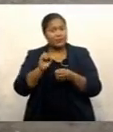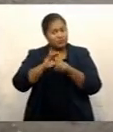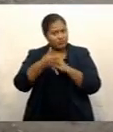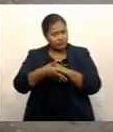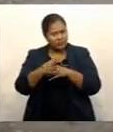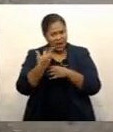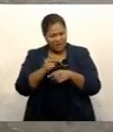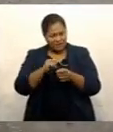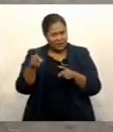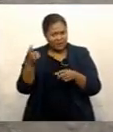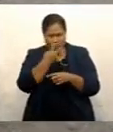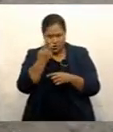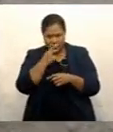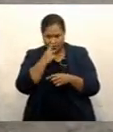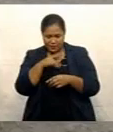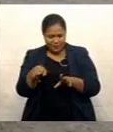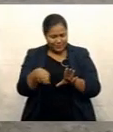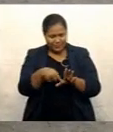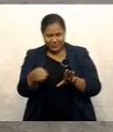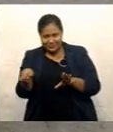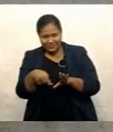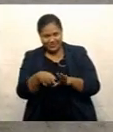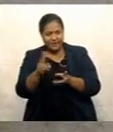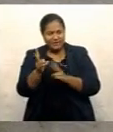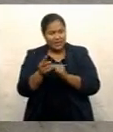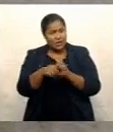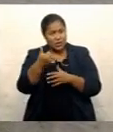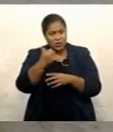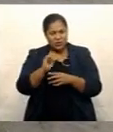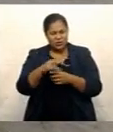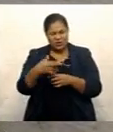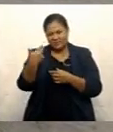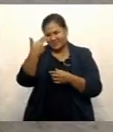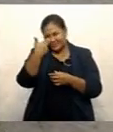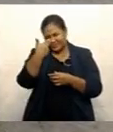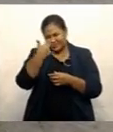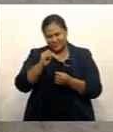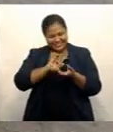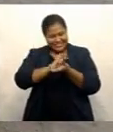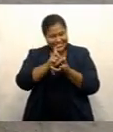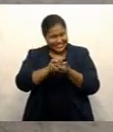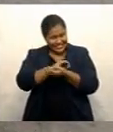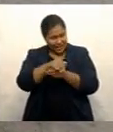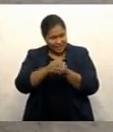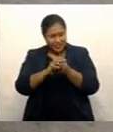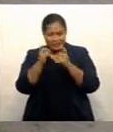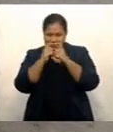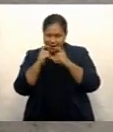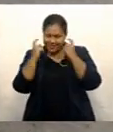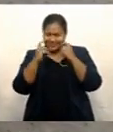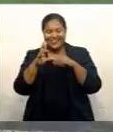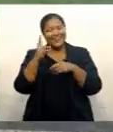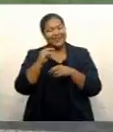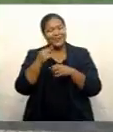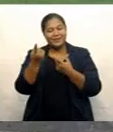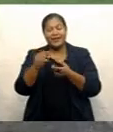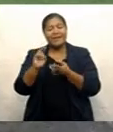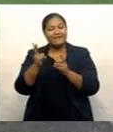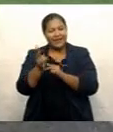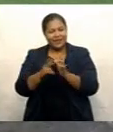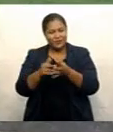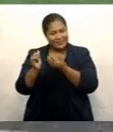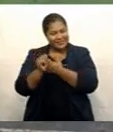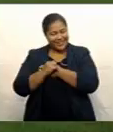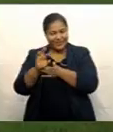people moving in and out of the village. The use of thermal gun, sanitizers and masks. This is to enable villagers to be safe from